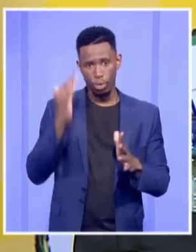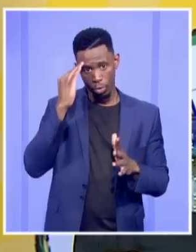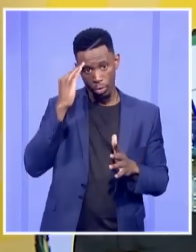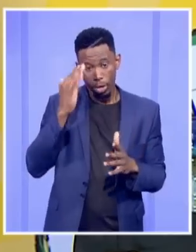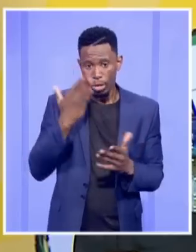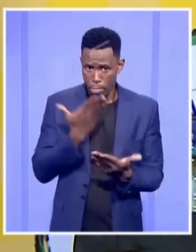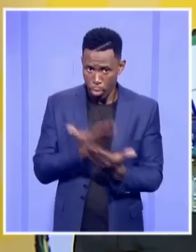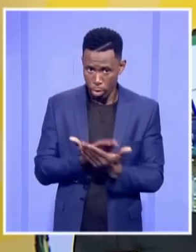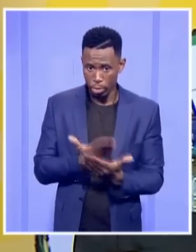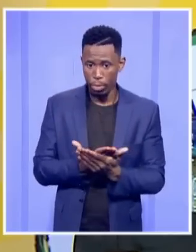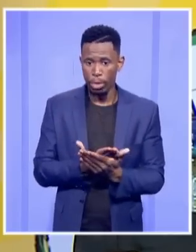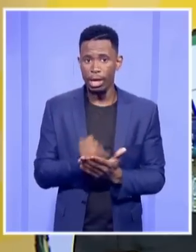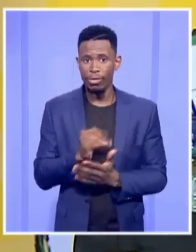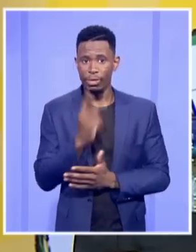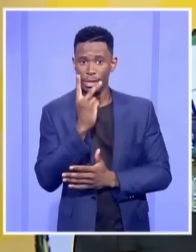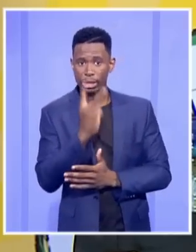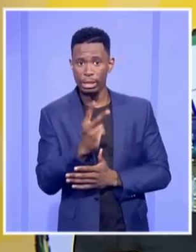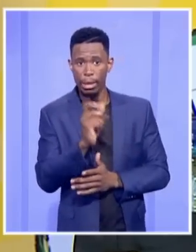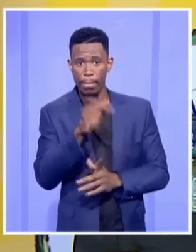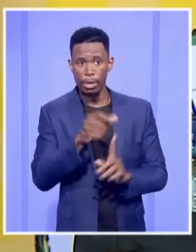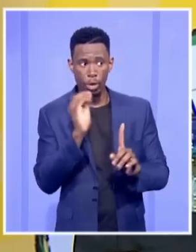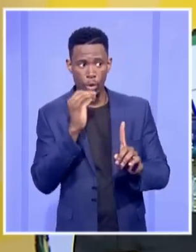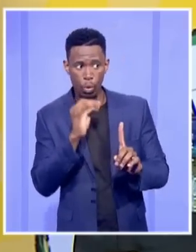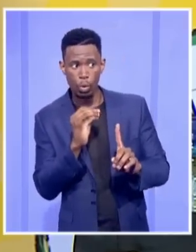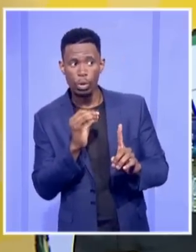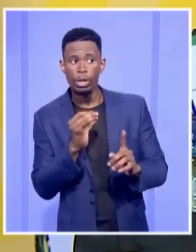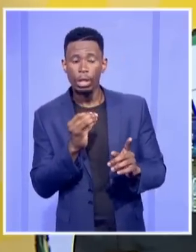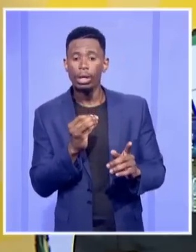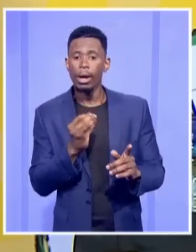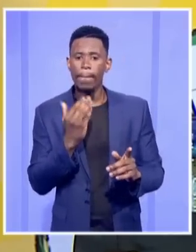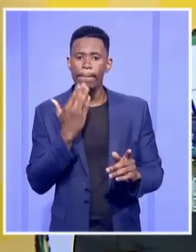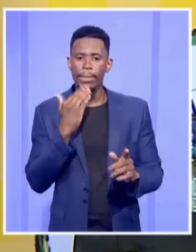possible. So let's avoid that possibility.